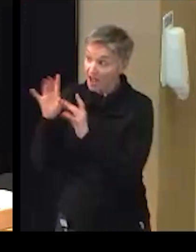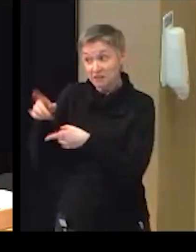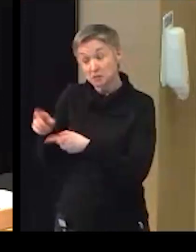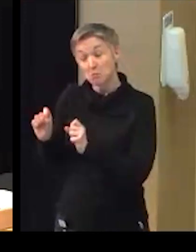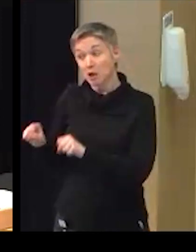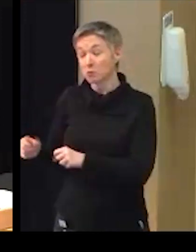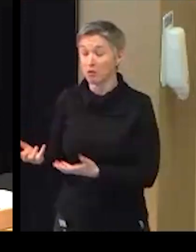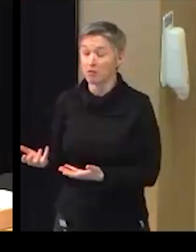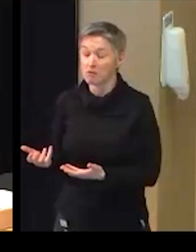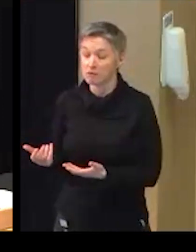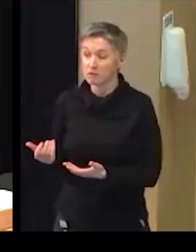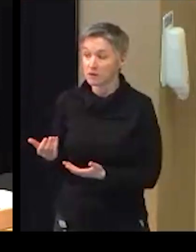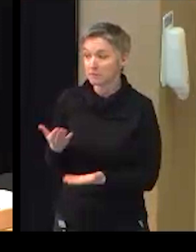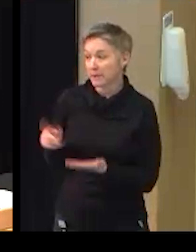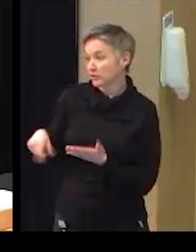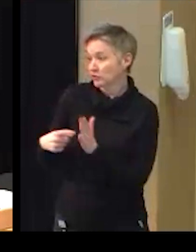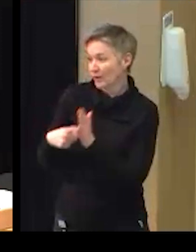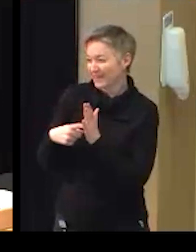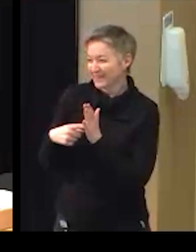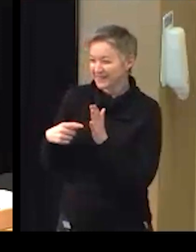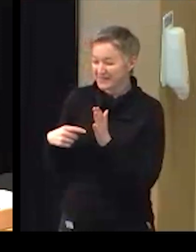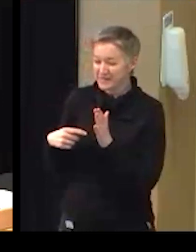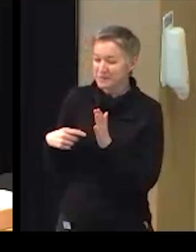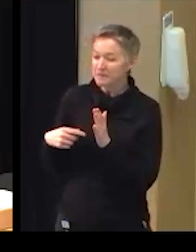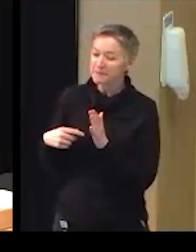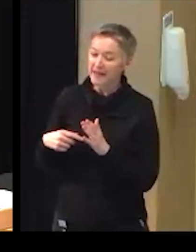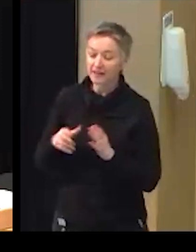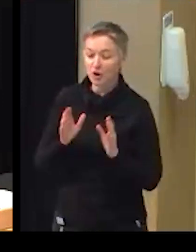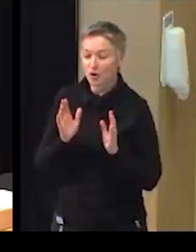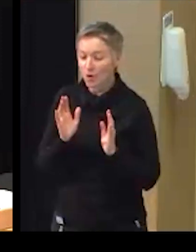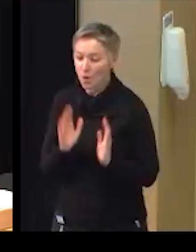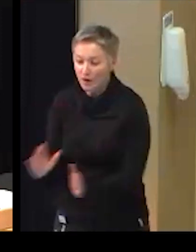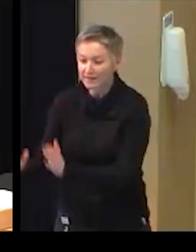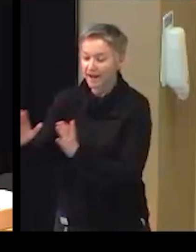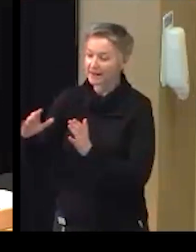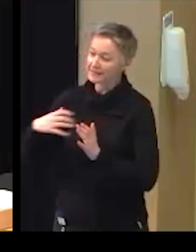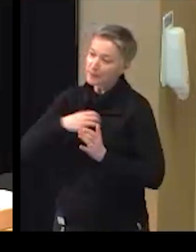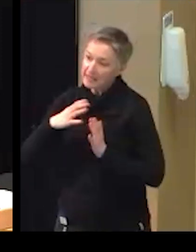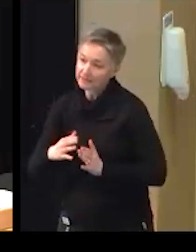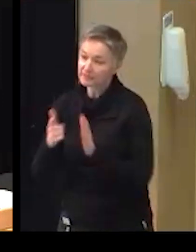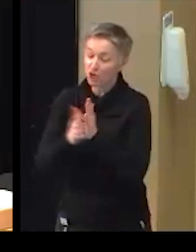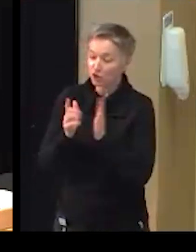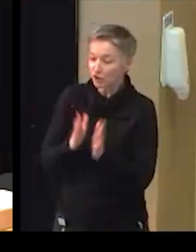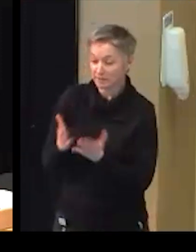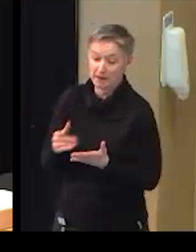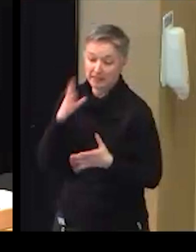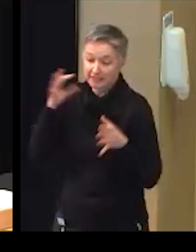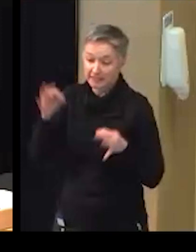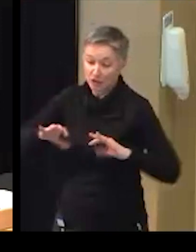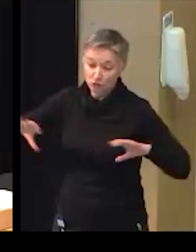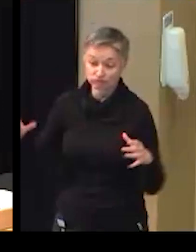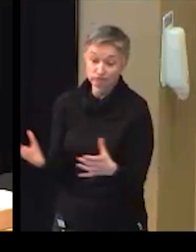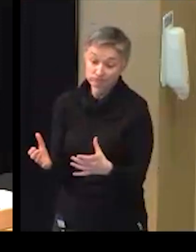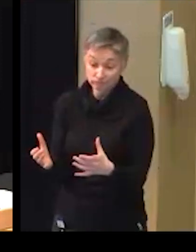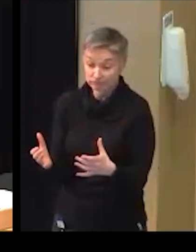might only require that organized plaintiffs' attorneys decide to put together 2 and 2,